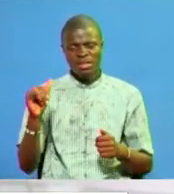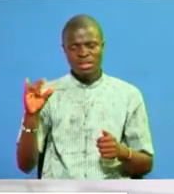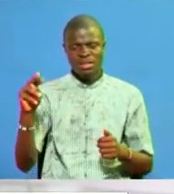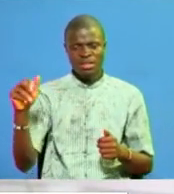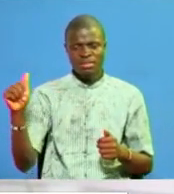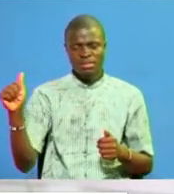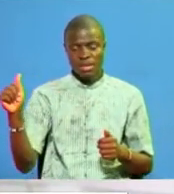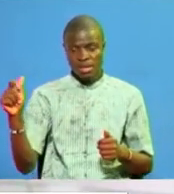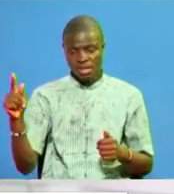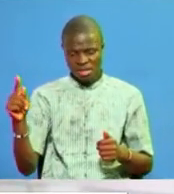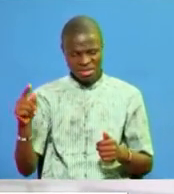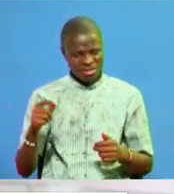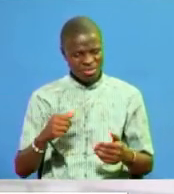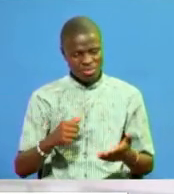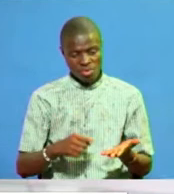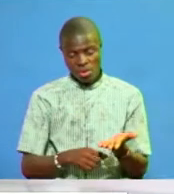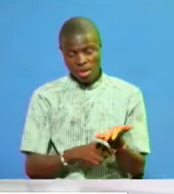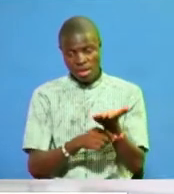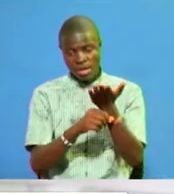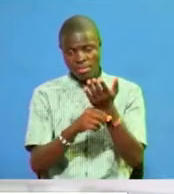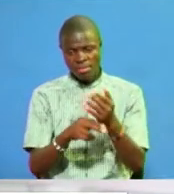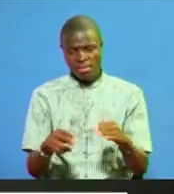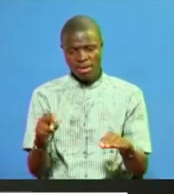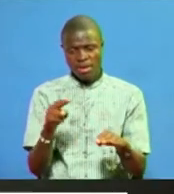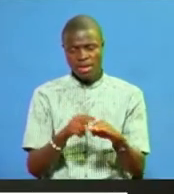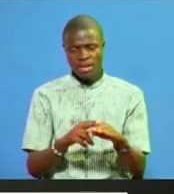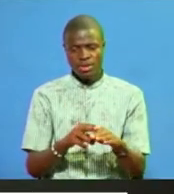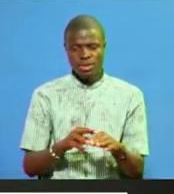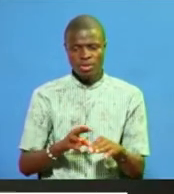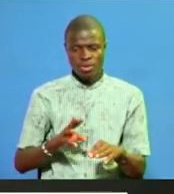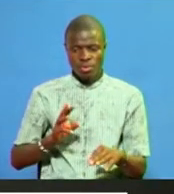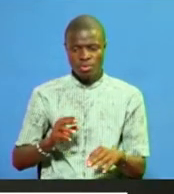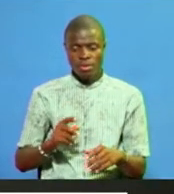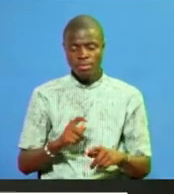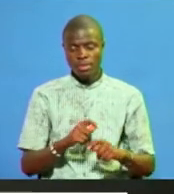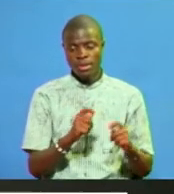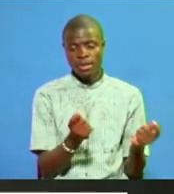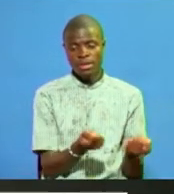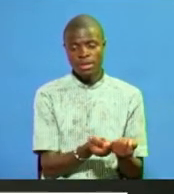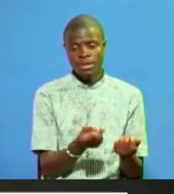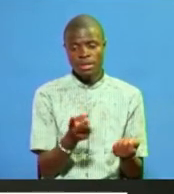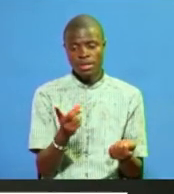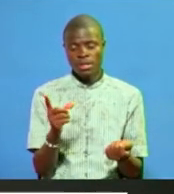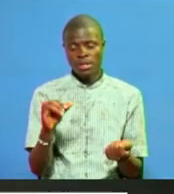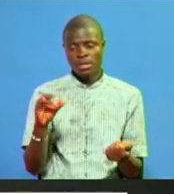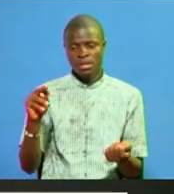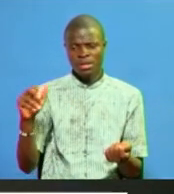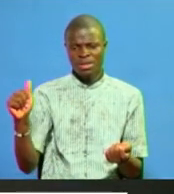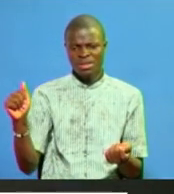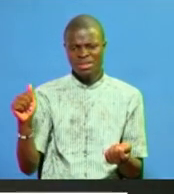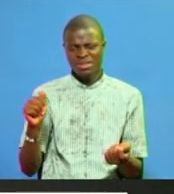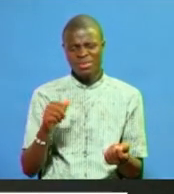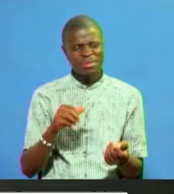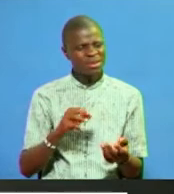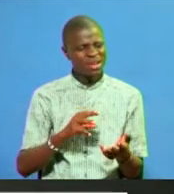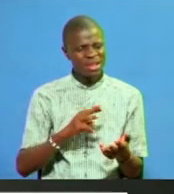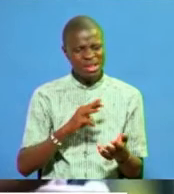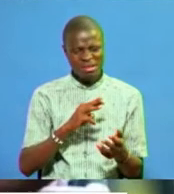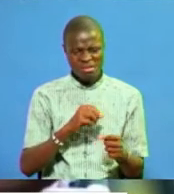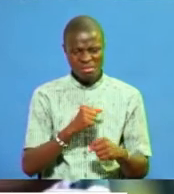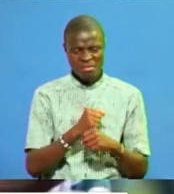help commercialize the national women's rugby team. The Lioness, the 3-year partnership will ensure that